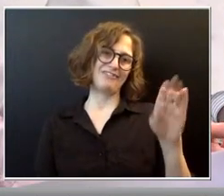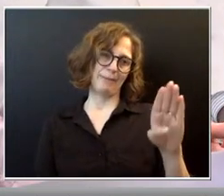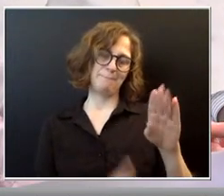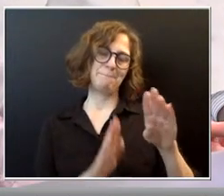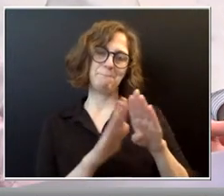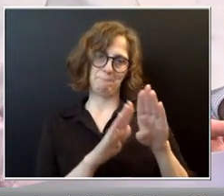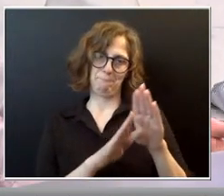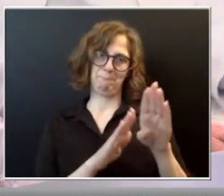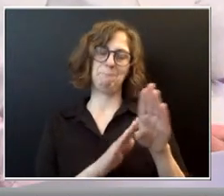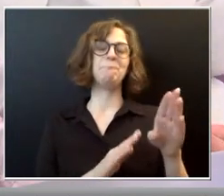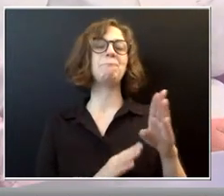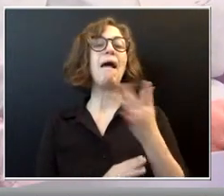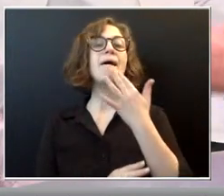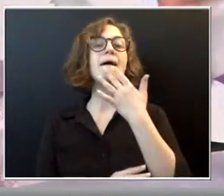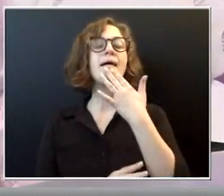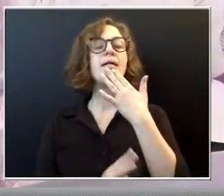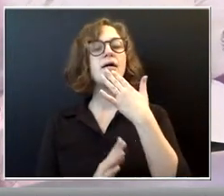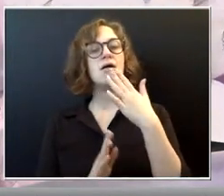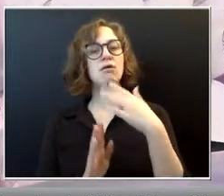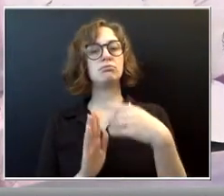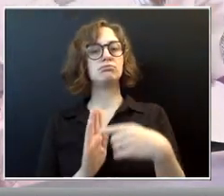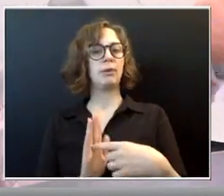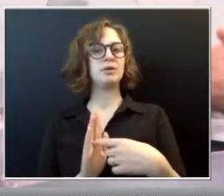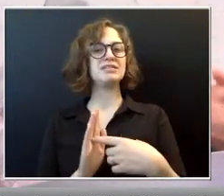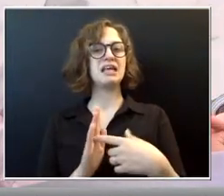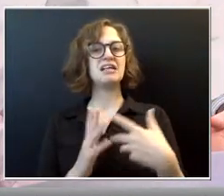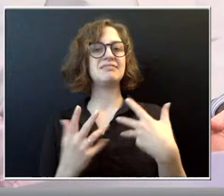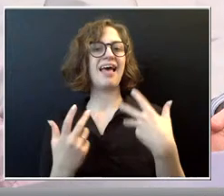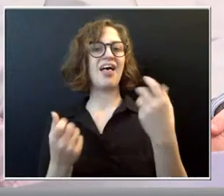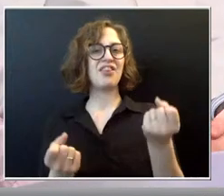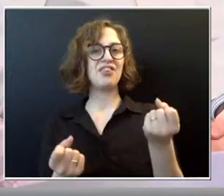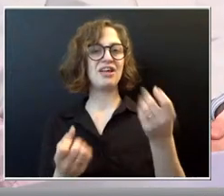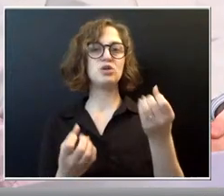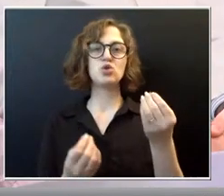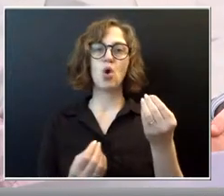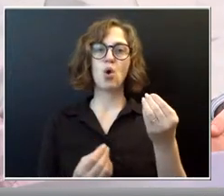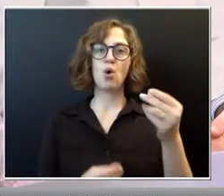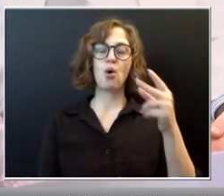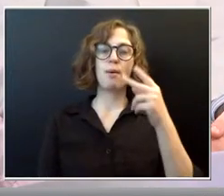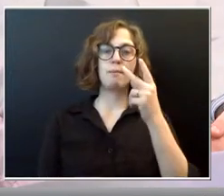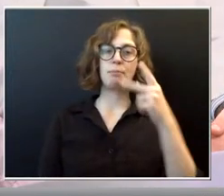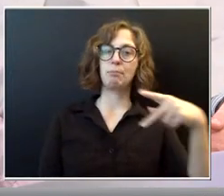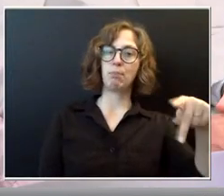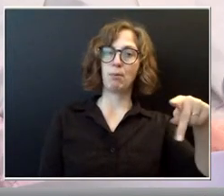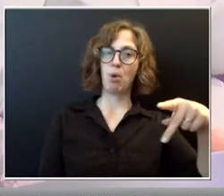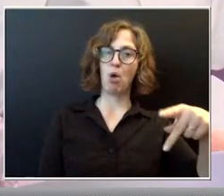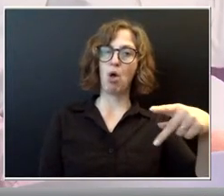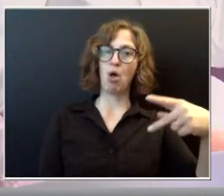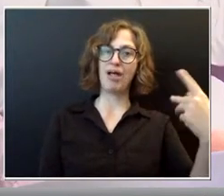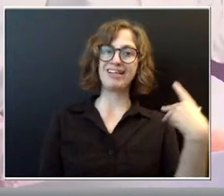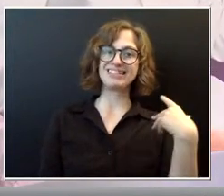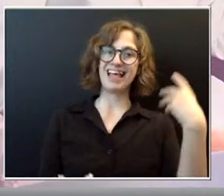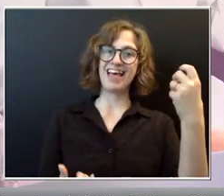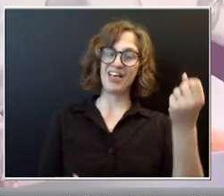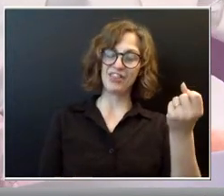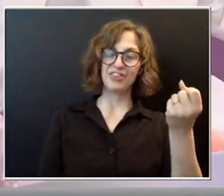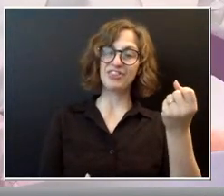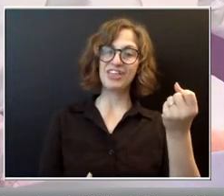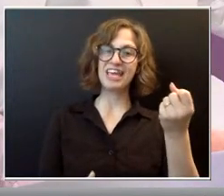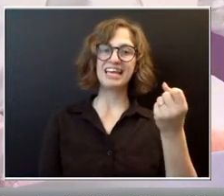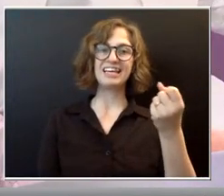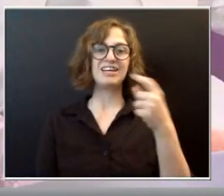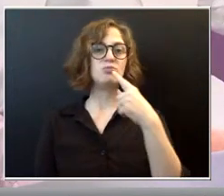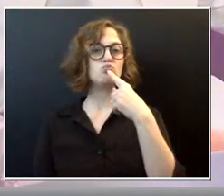health of the tissue. So the purple tissue represents normal, healthy tissue. There's not a lot of scar there. Red is areas of